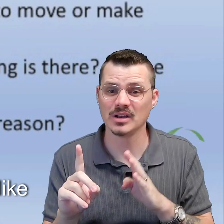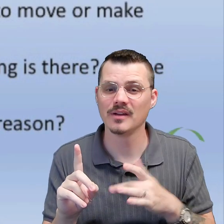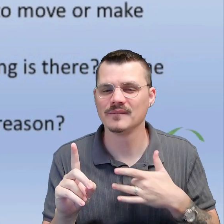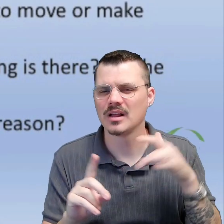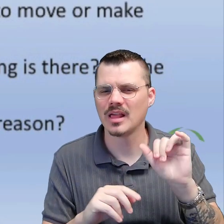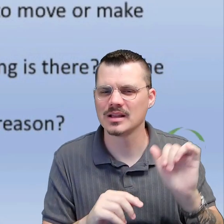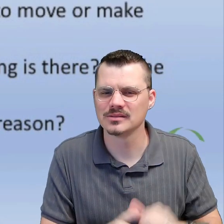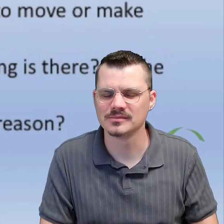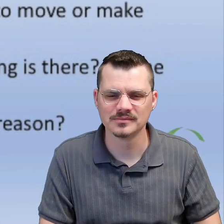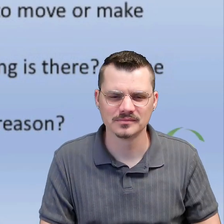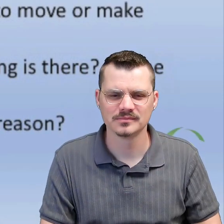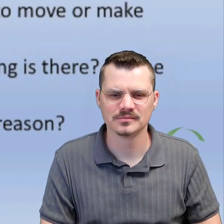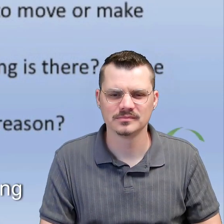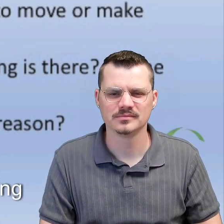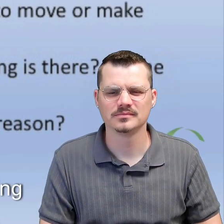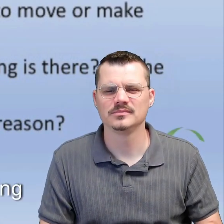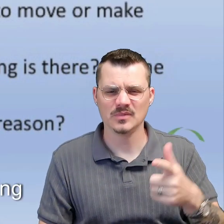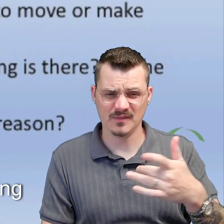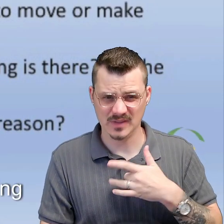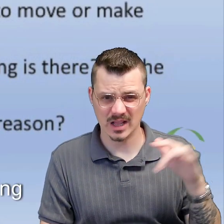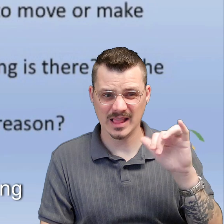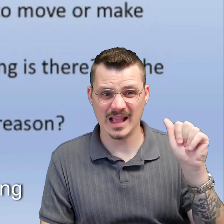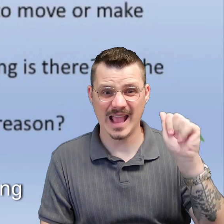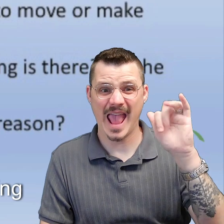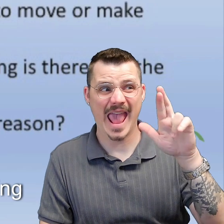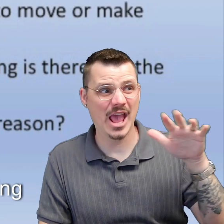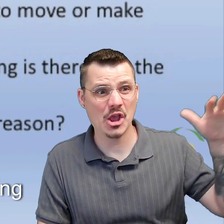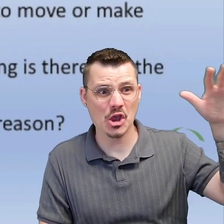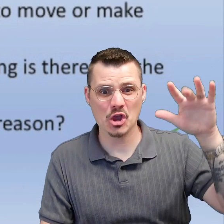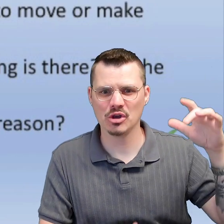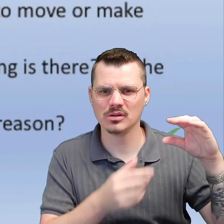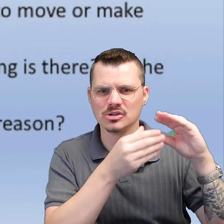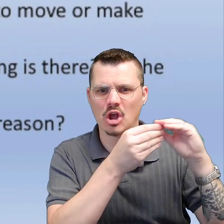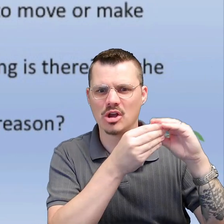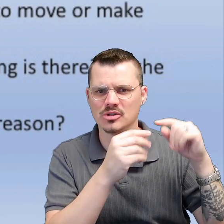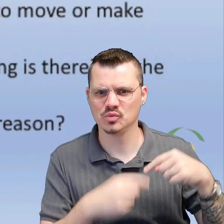like. Does it ever seem like the air is talking to you?